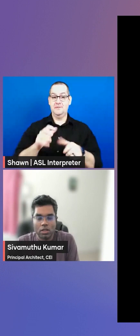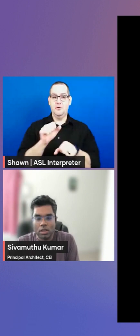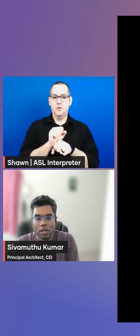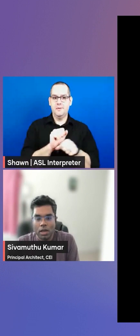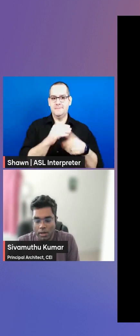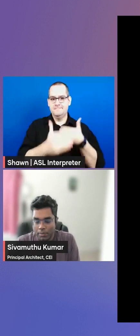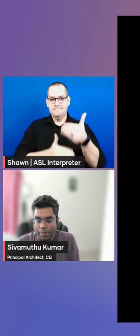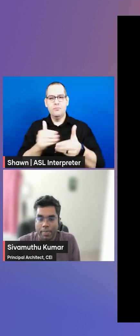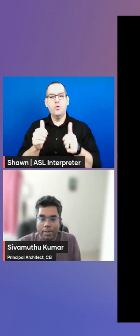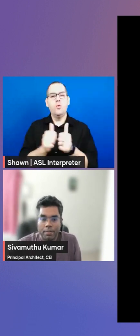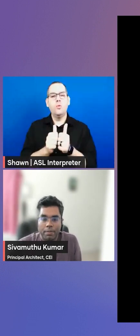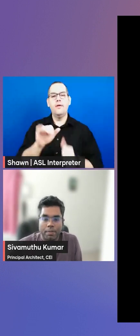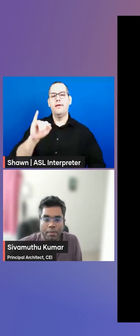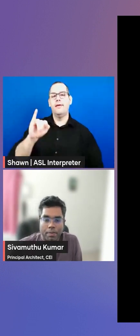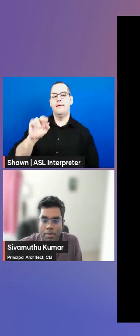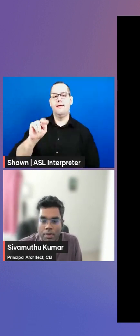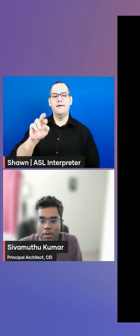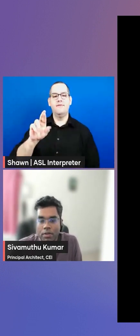as code.